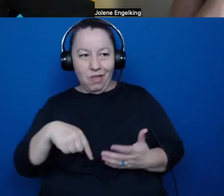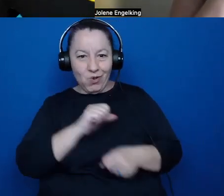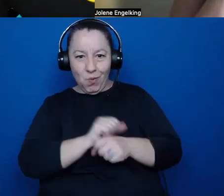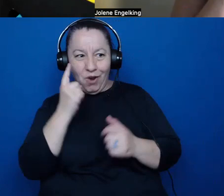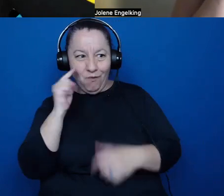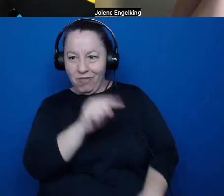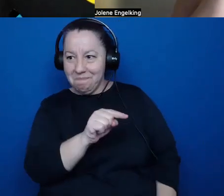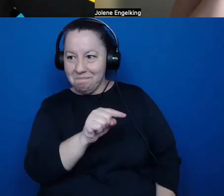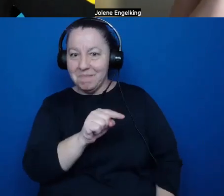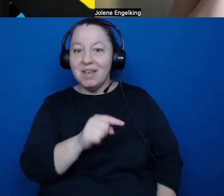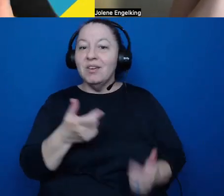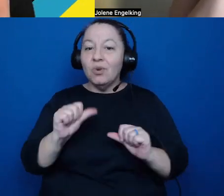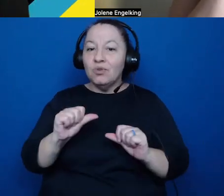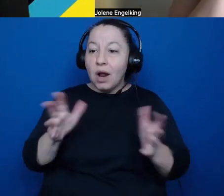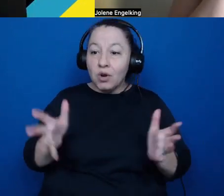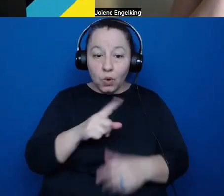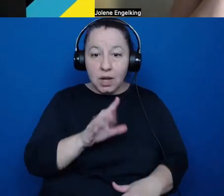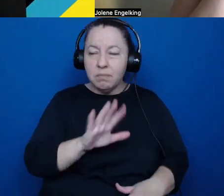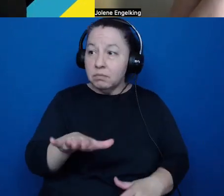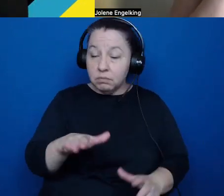just trying to encourage them, like, can you please